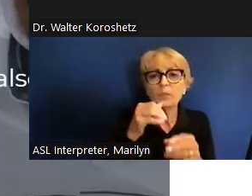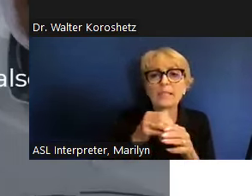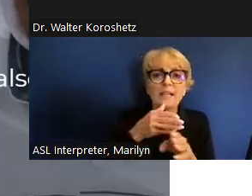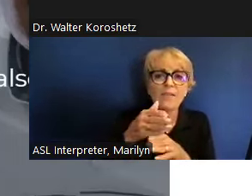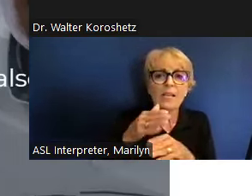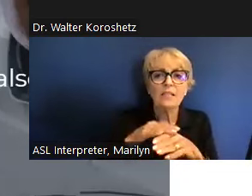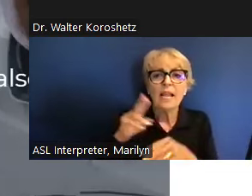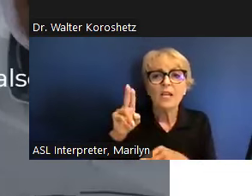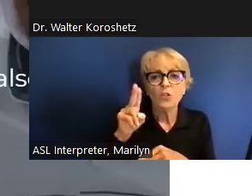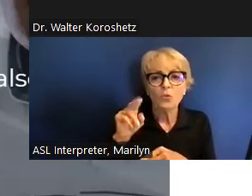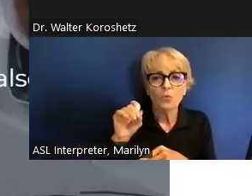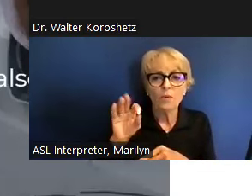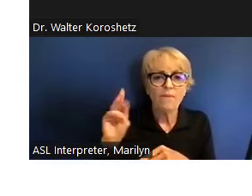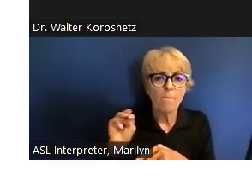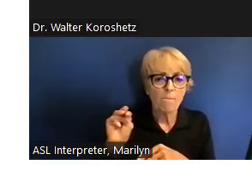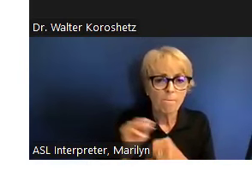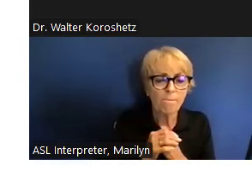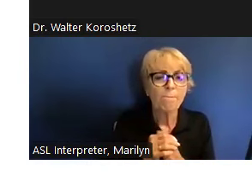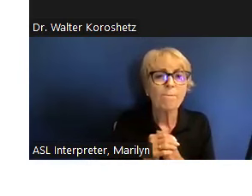Michigan. Next slide.